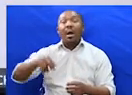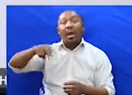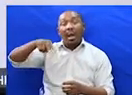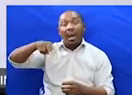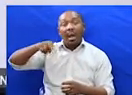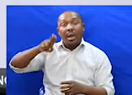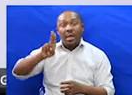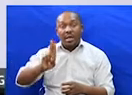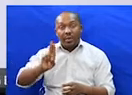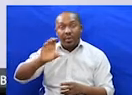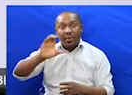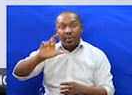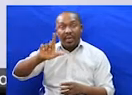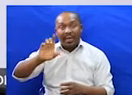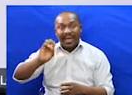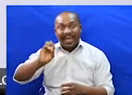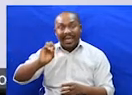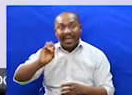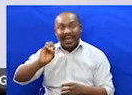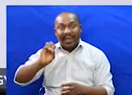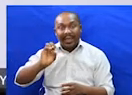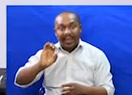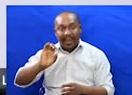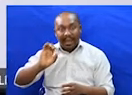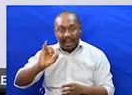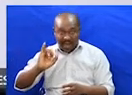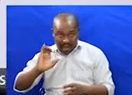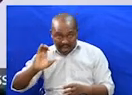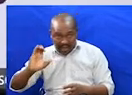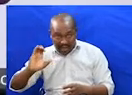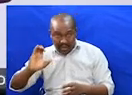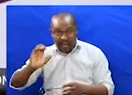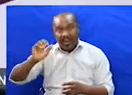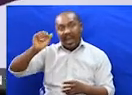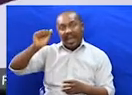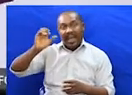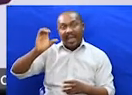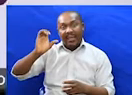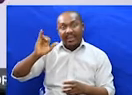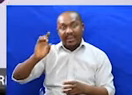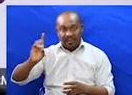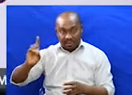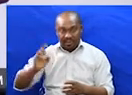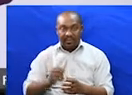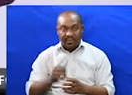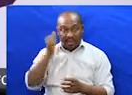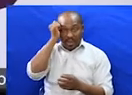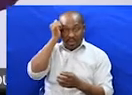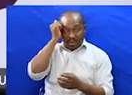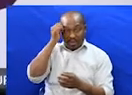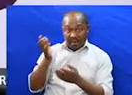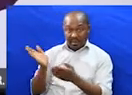nucleic acid. Nucleic acids. Remember, you should be able